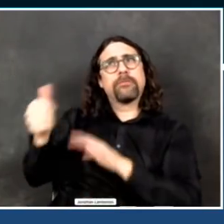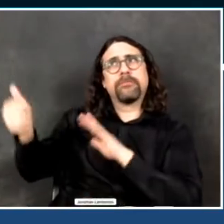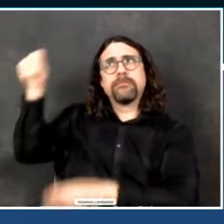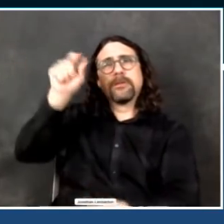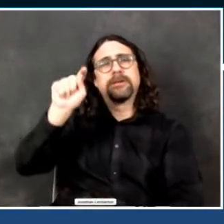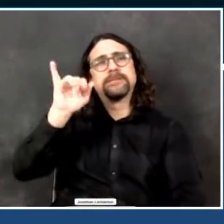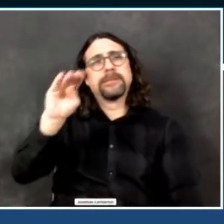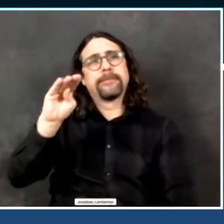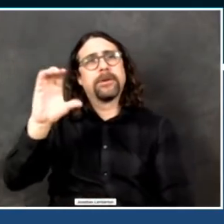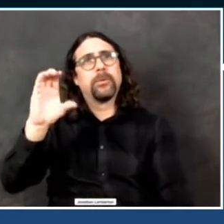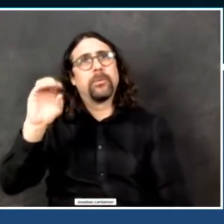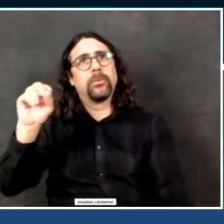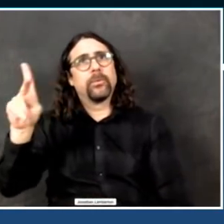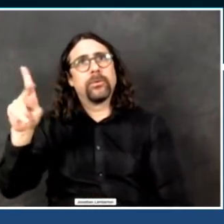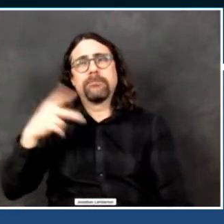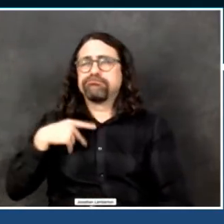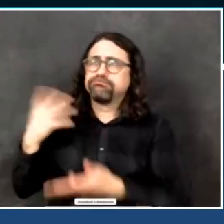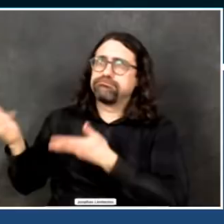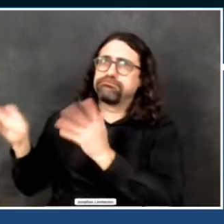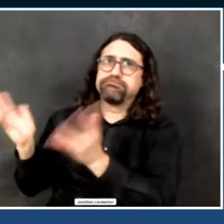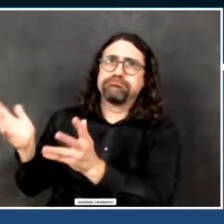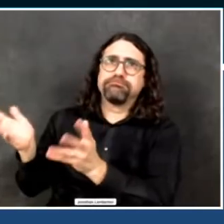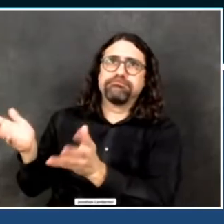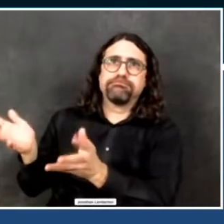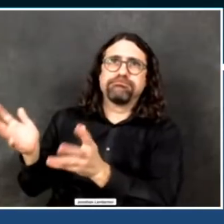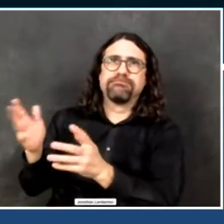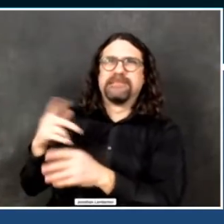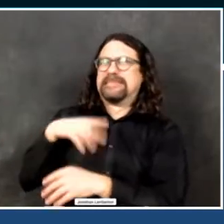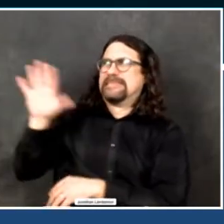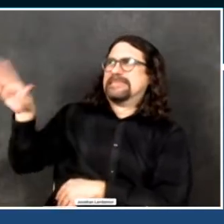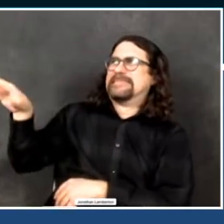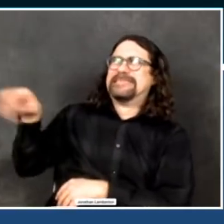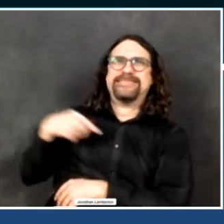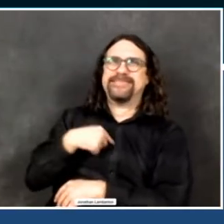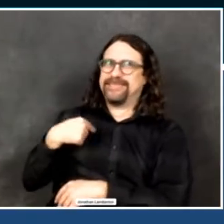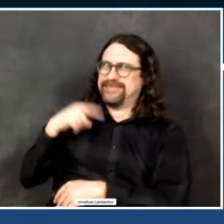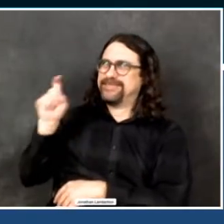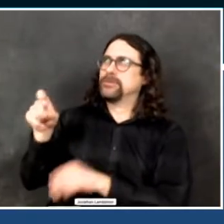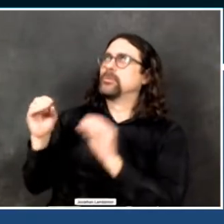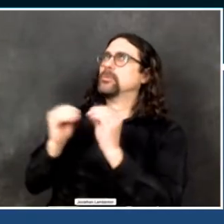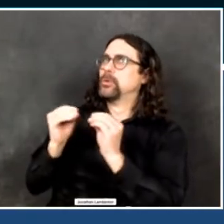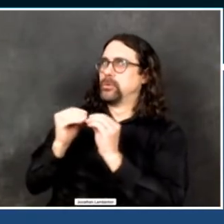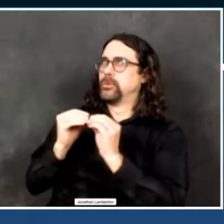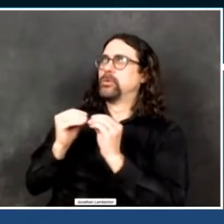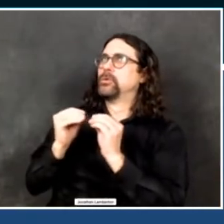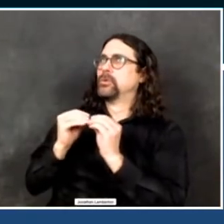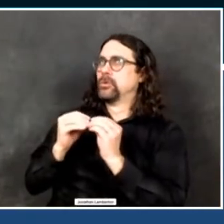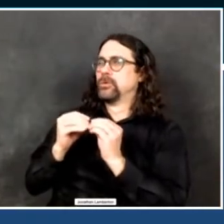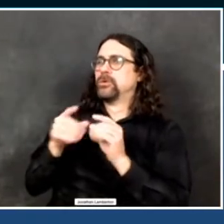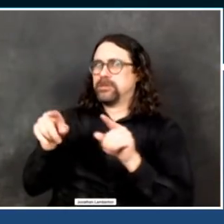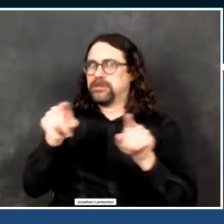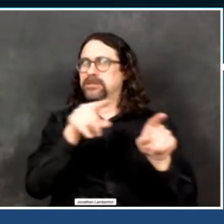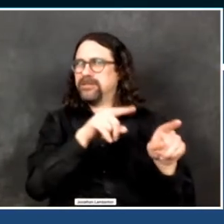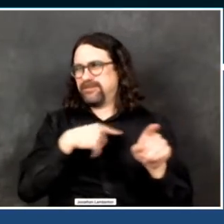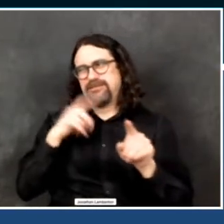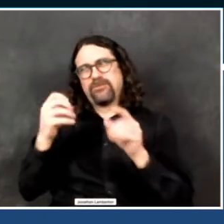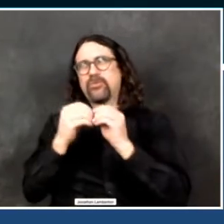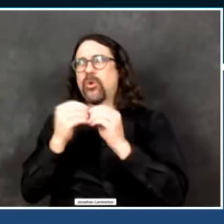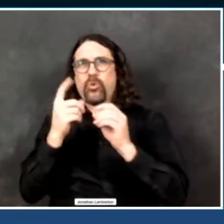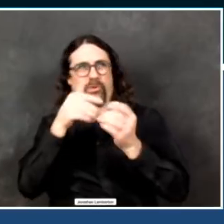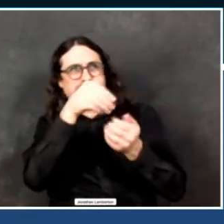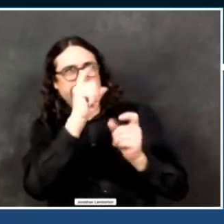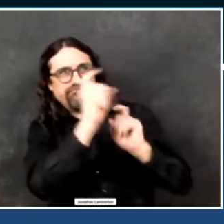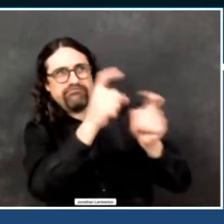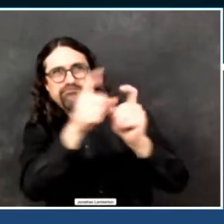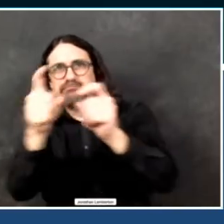needed them really quickly to be able to meet our deadline of putting the iPads in the hands of each child by the end of April.